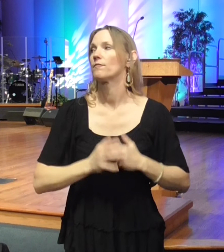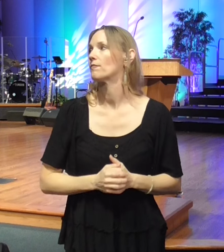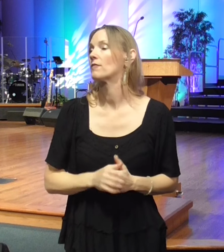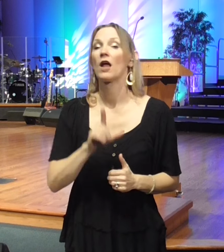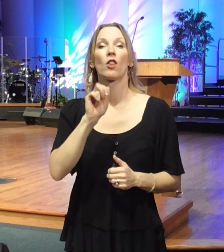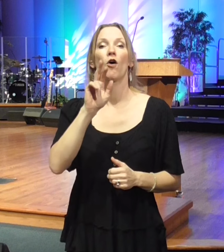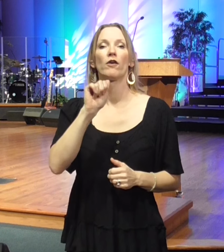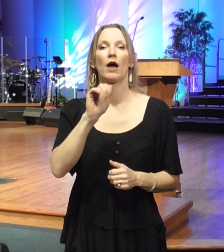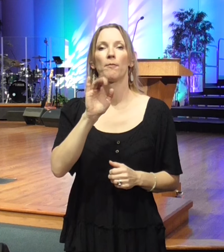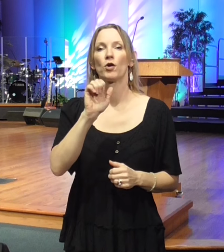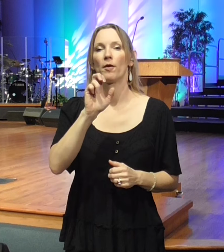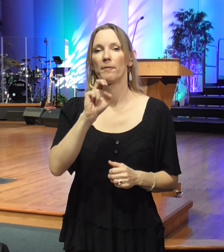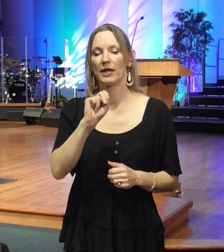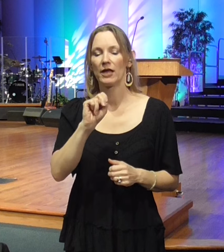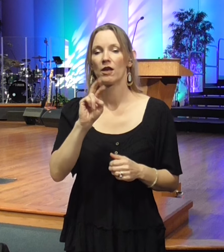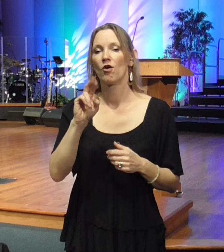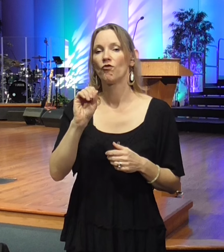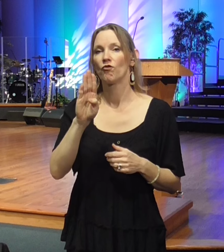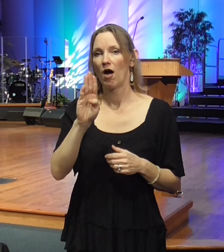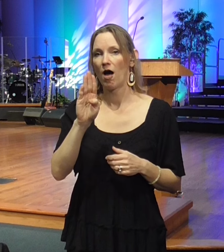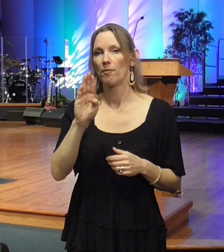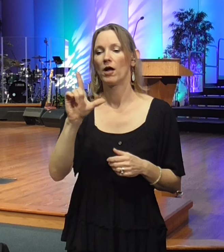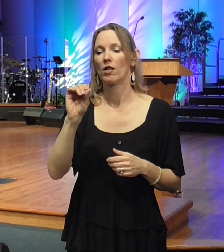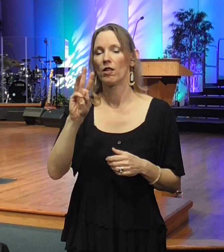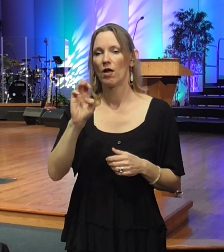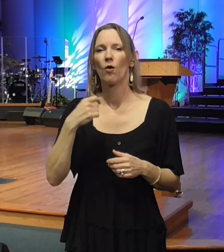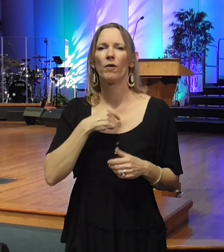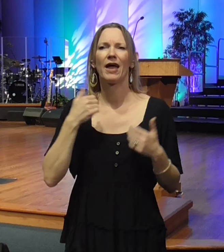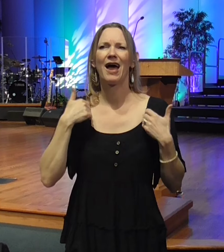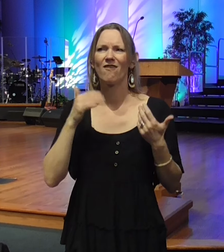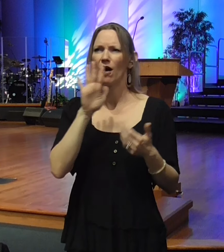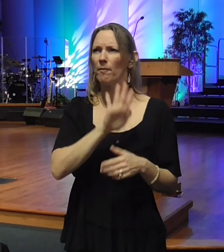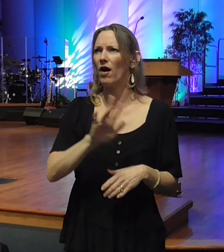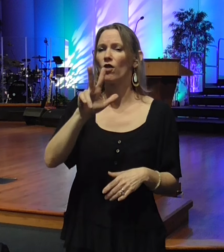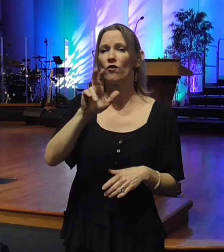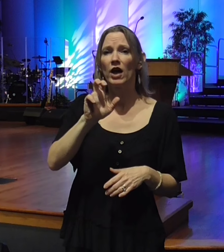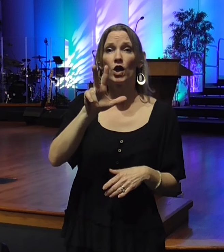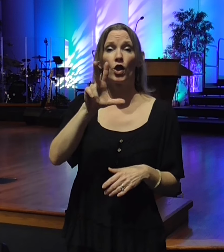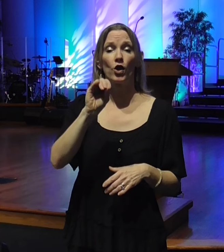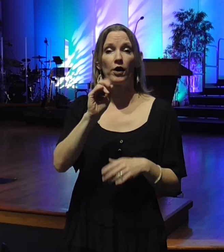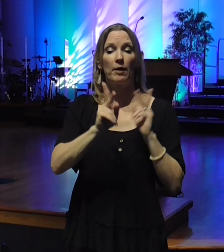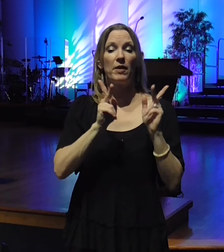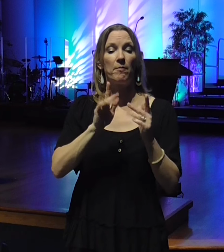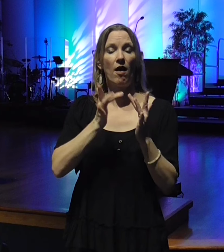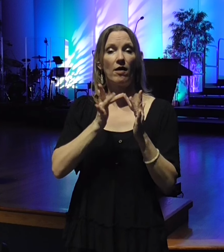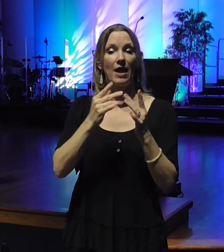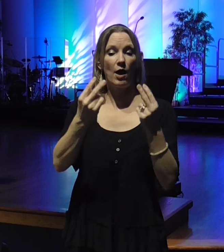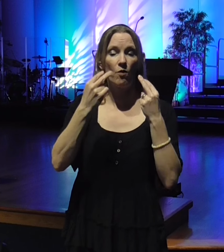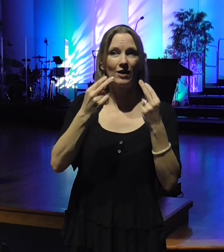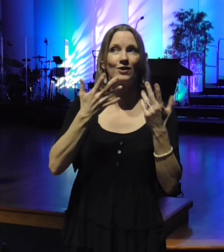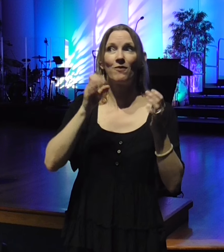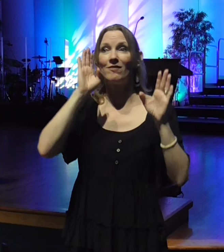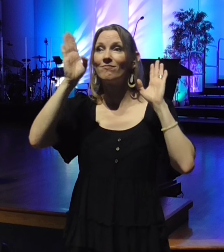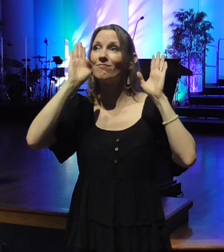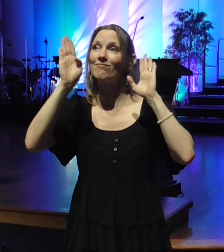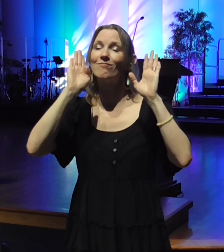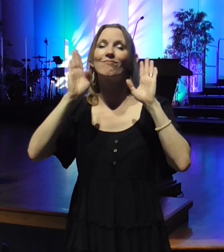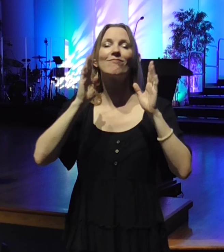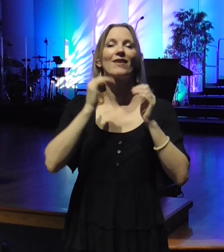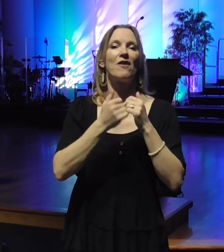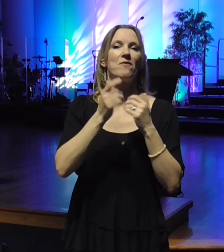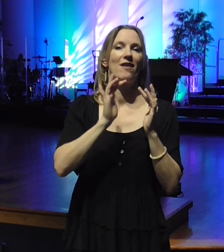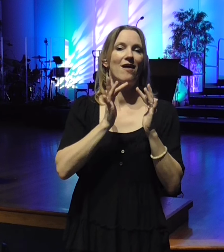Laura Berman, Rob Lowe. We have about 330 people watching us online, and we want to greet all of our online